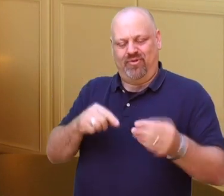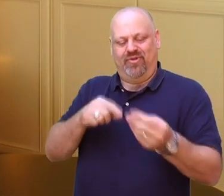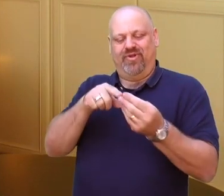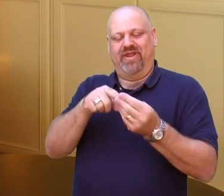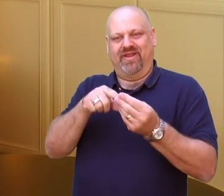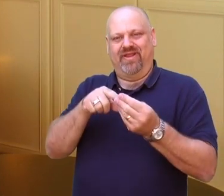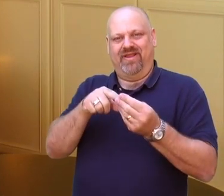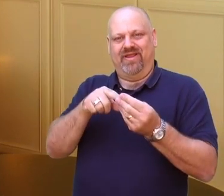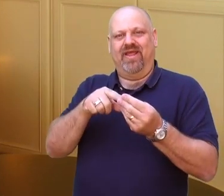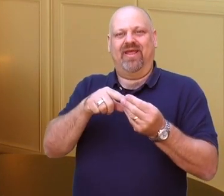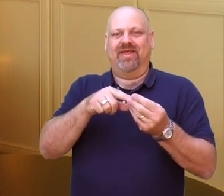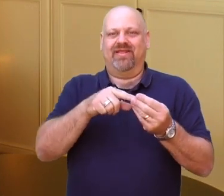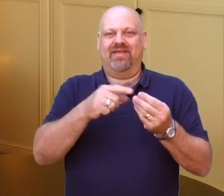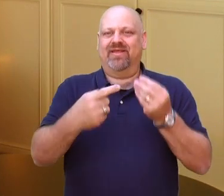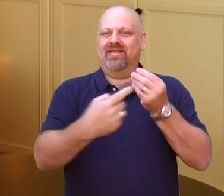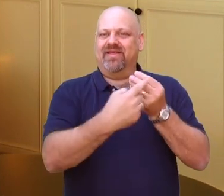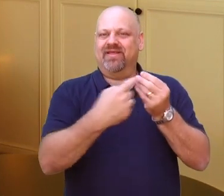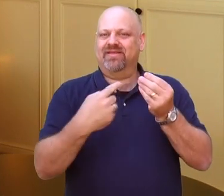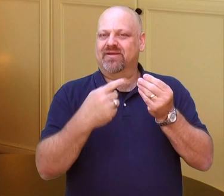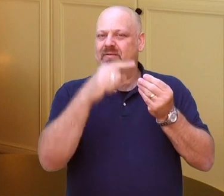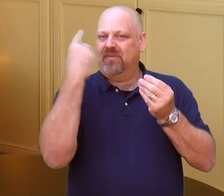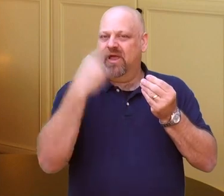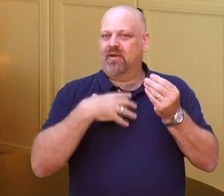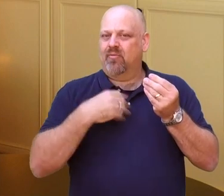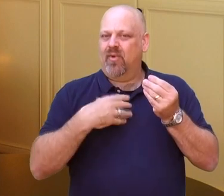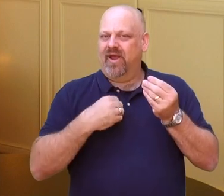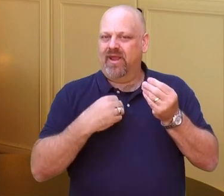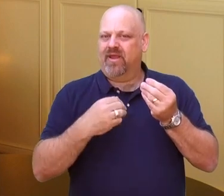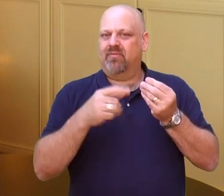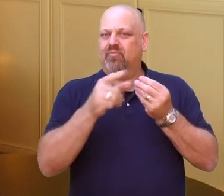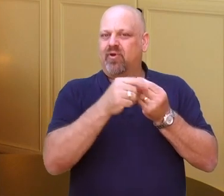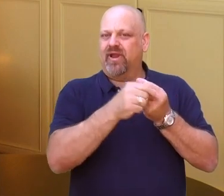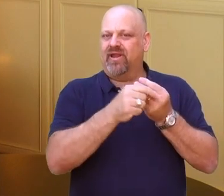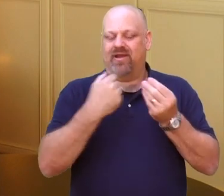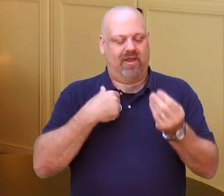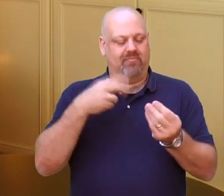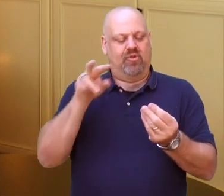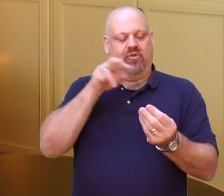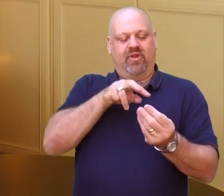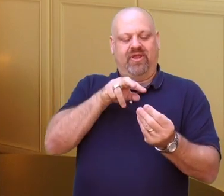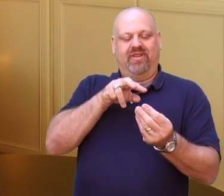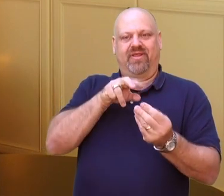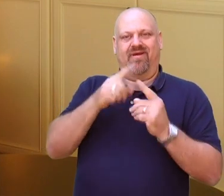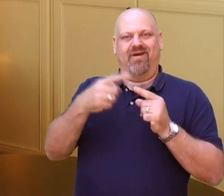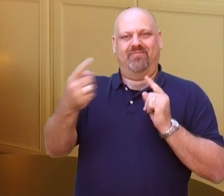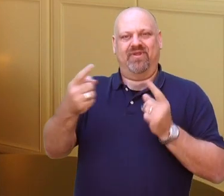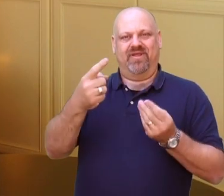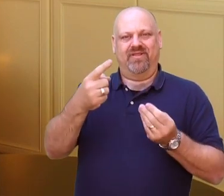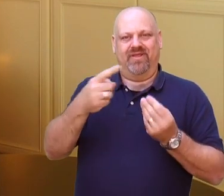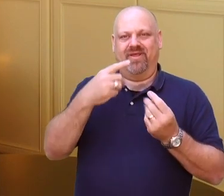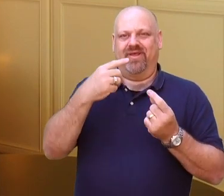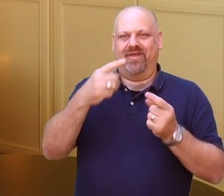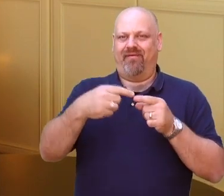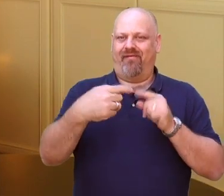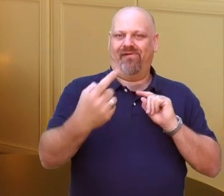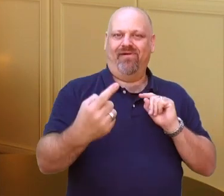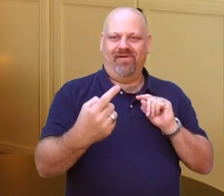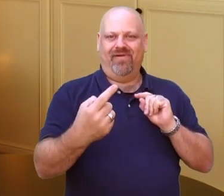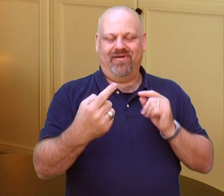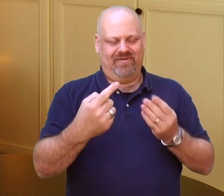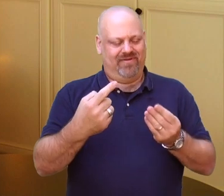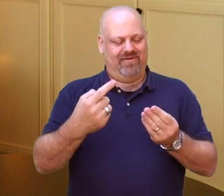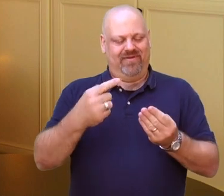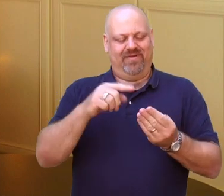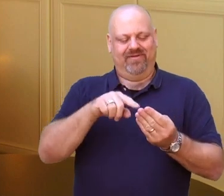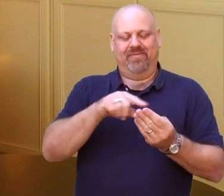looking at this side, which has a black background and white print, but I'm looking at the reverse, where the colors are